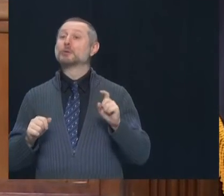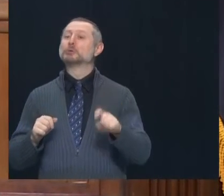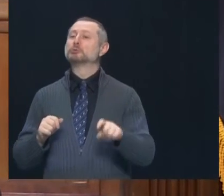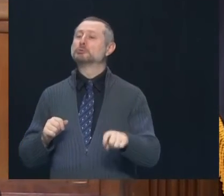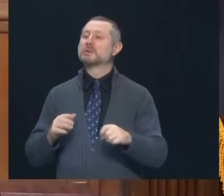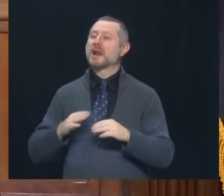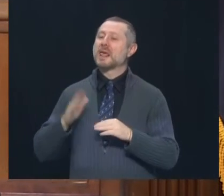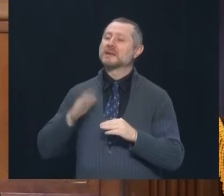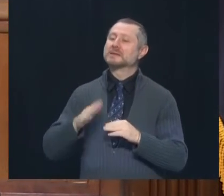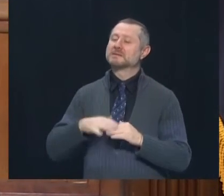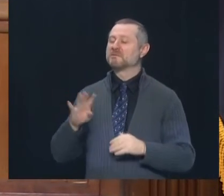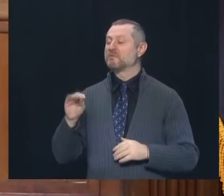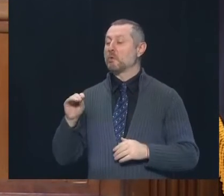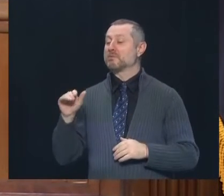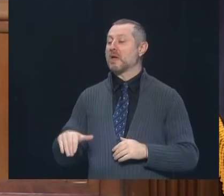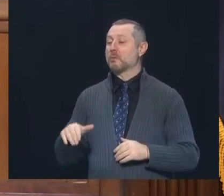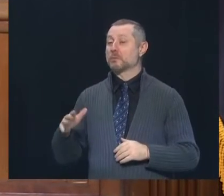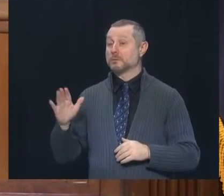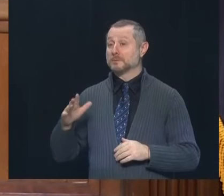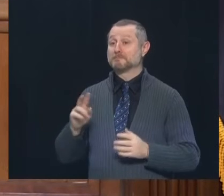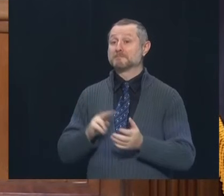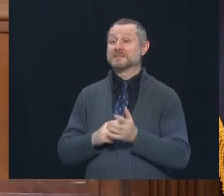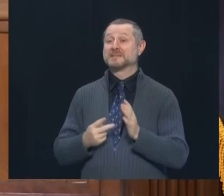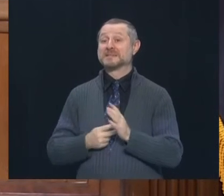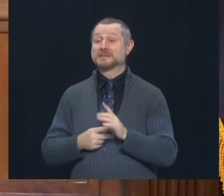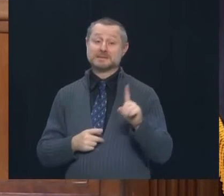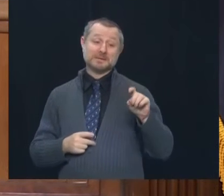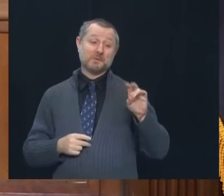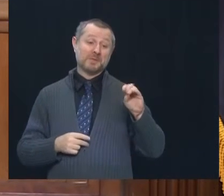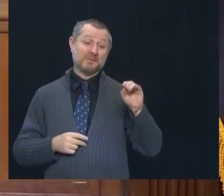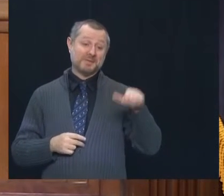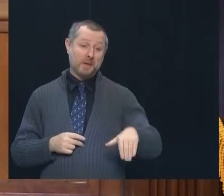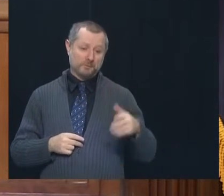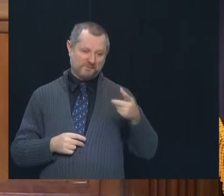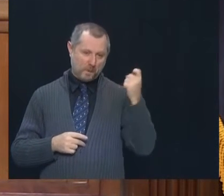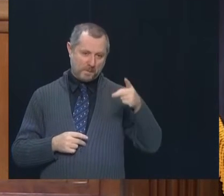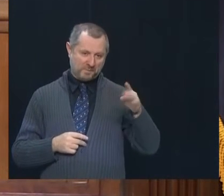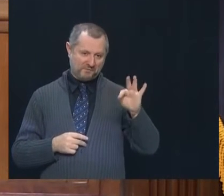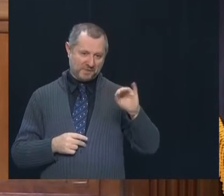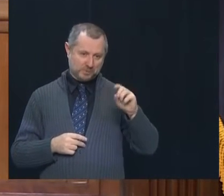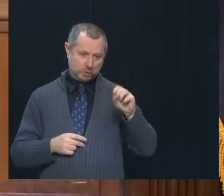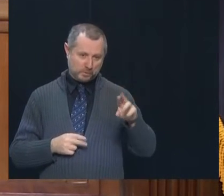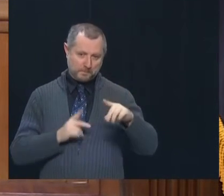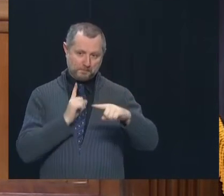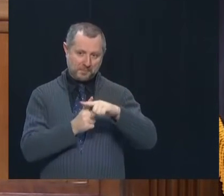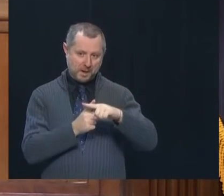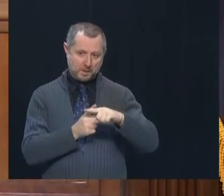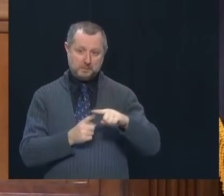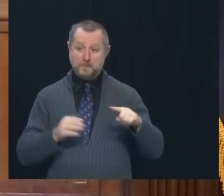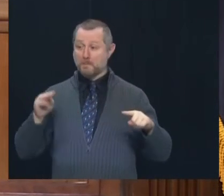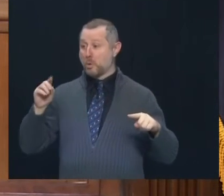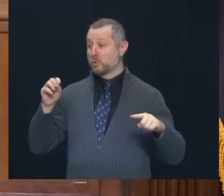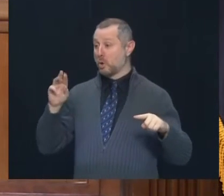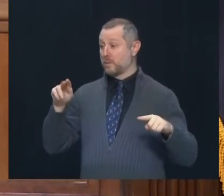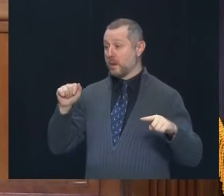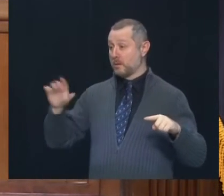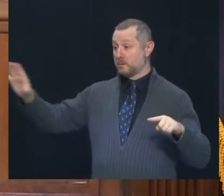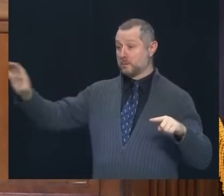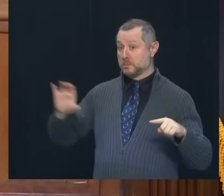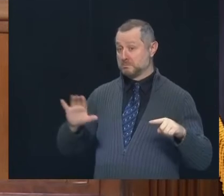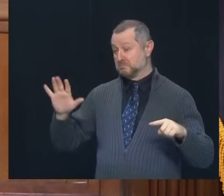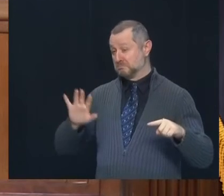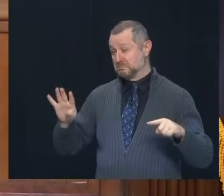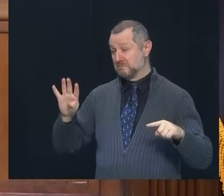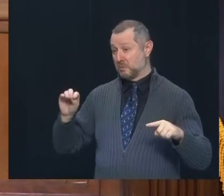So between the 170 and the Moderna, we would cover the entire nursing home